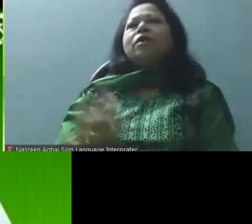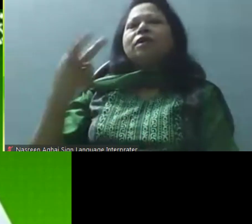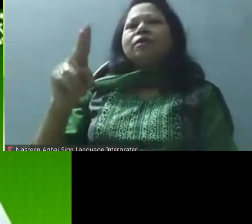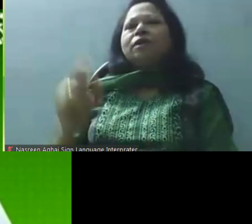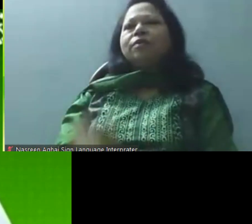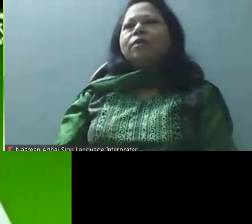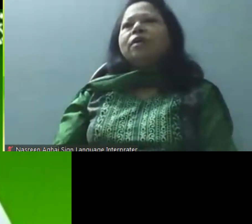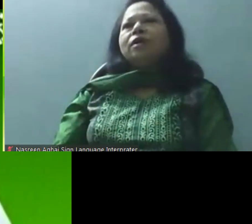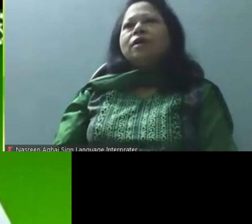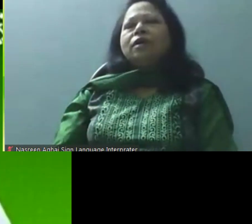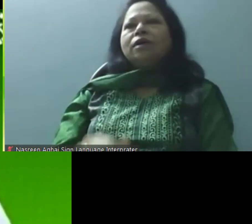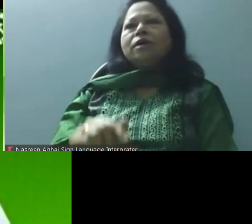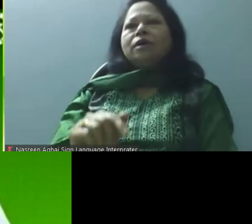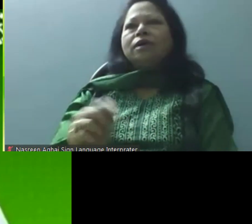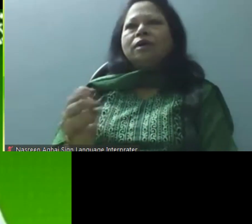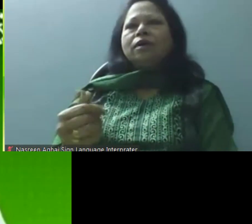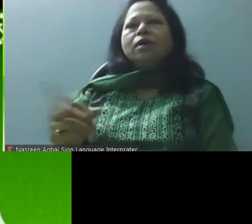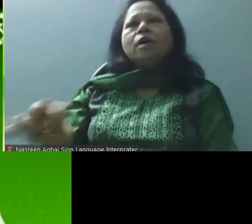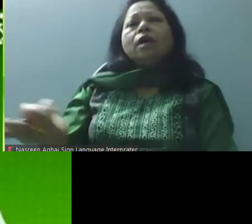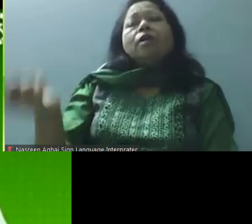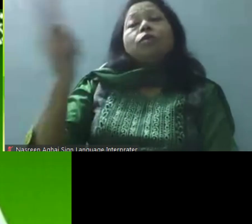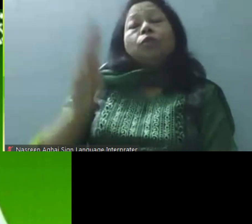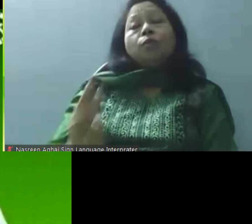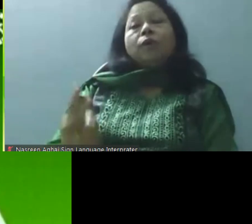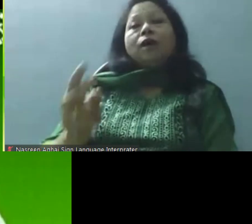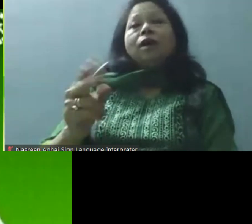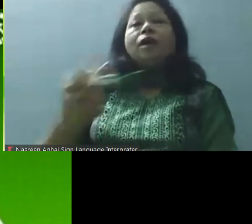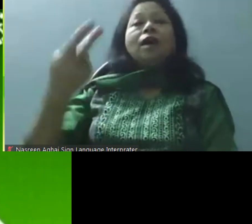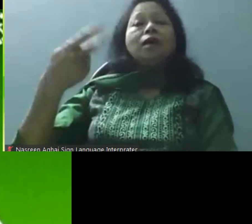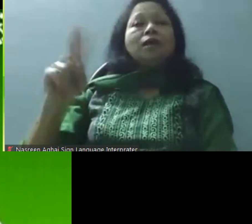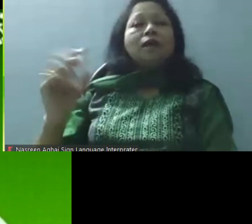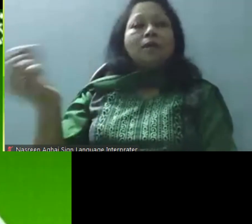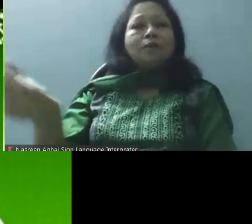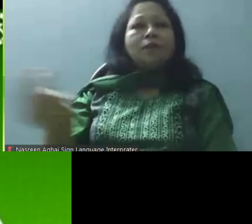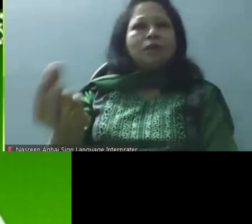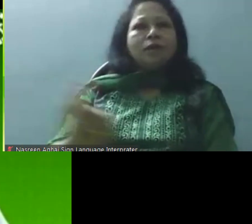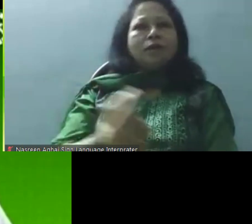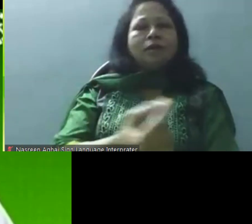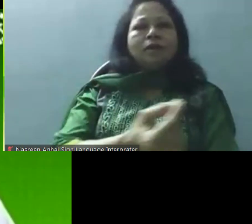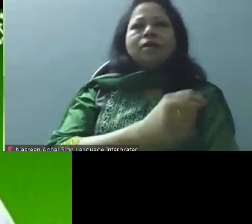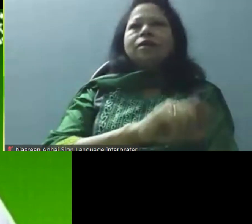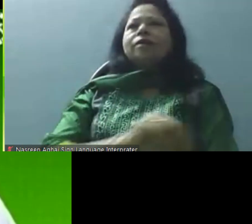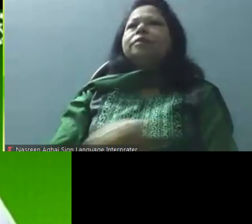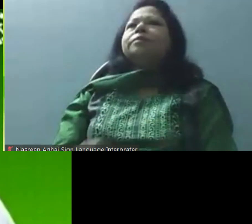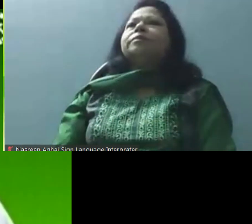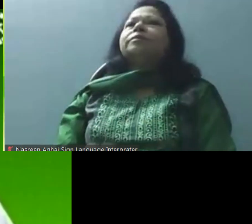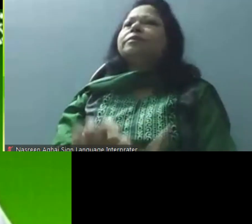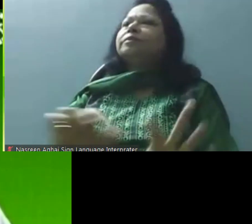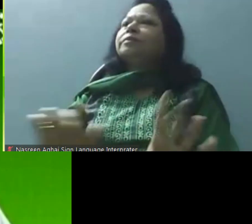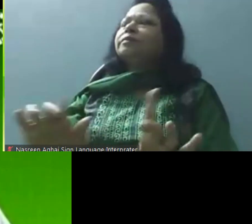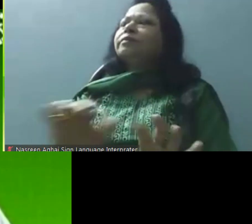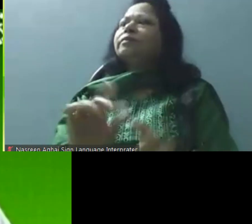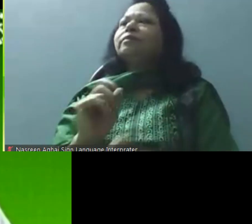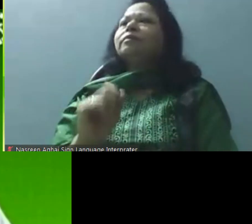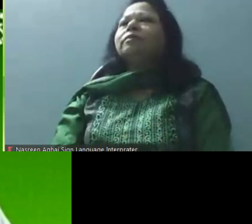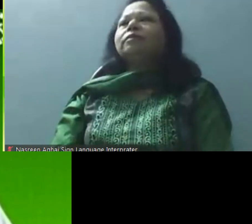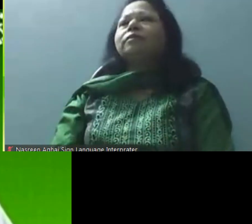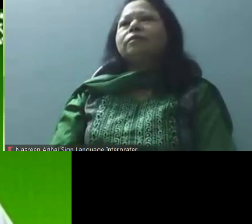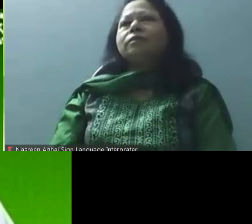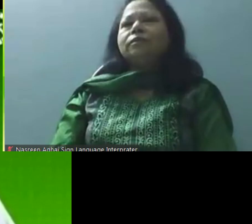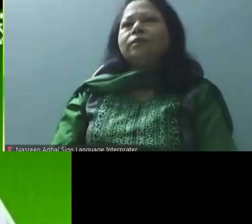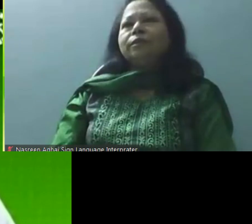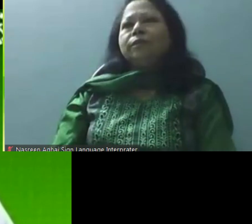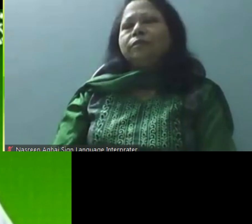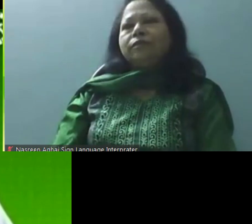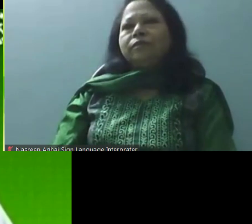and just rename yourself to yourself, so like all the attendees and participants and panelists can